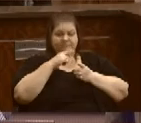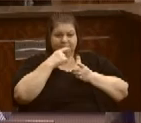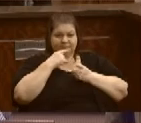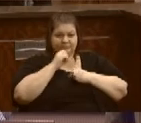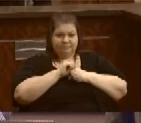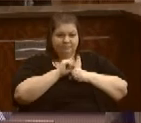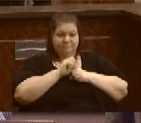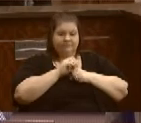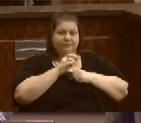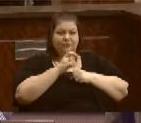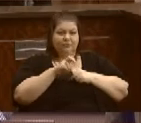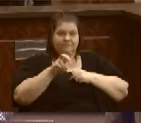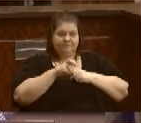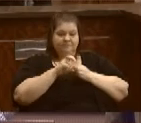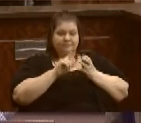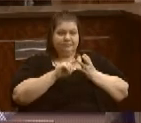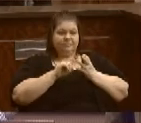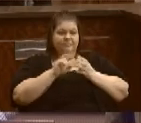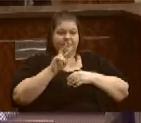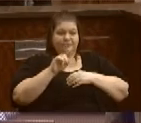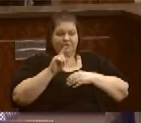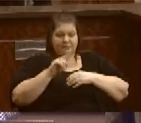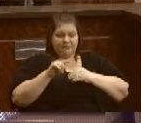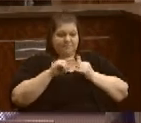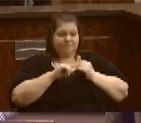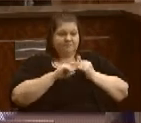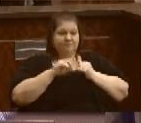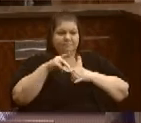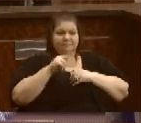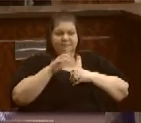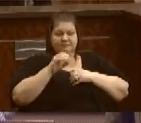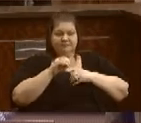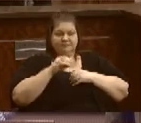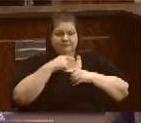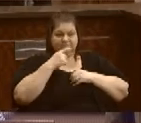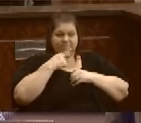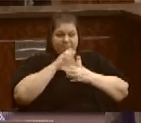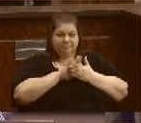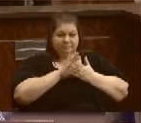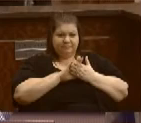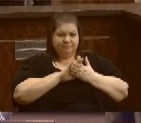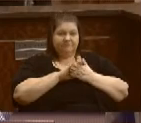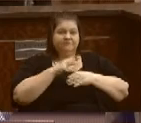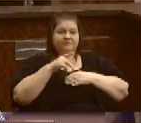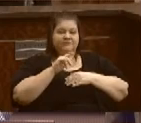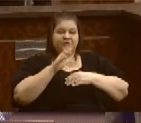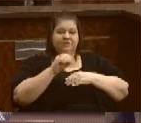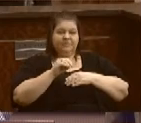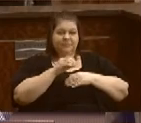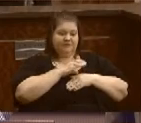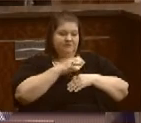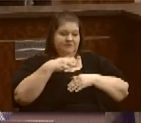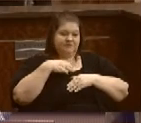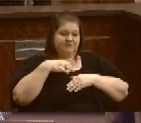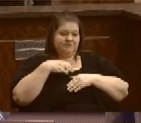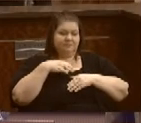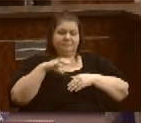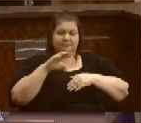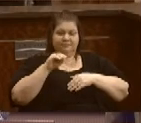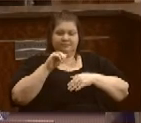Transportation, Verizon, Prince George's County Public Schools, Prince George's County's Council Member Mary A.